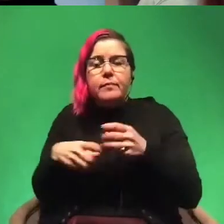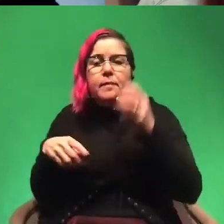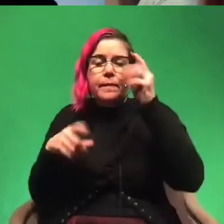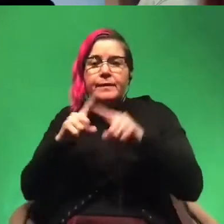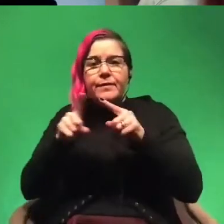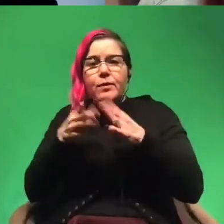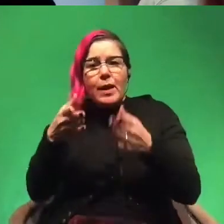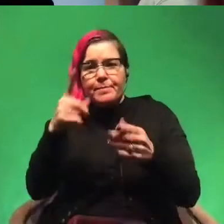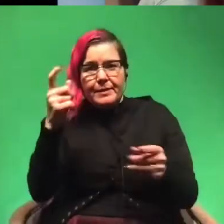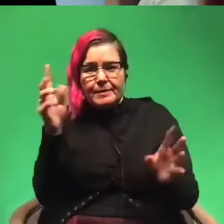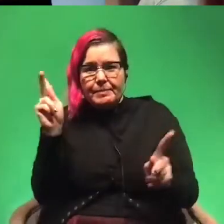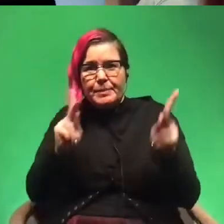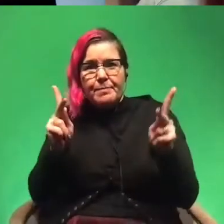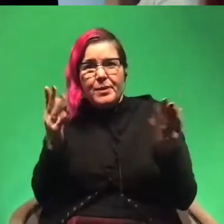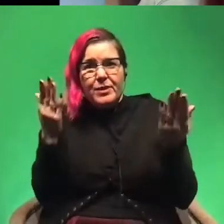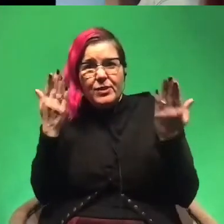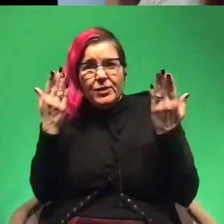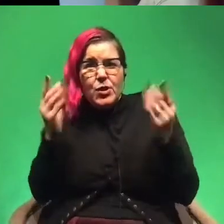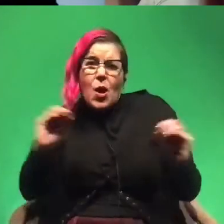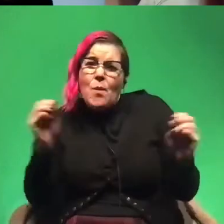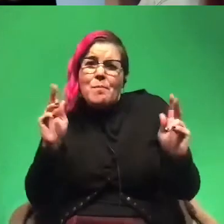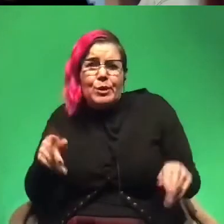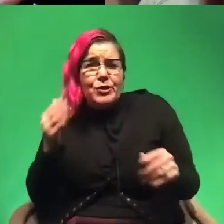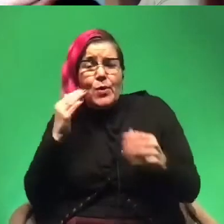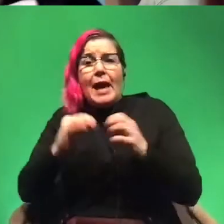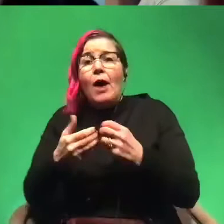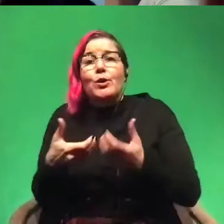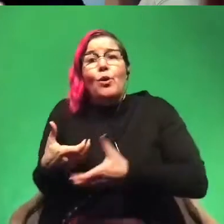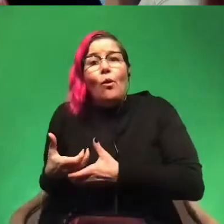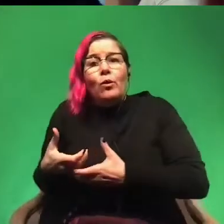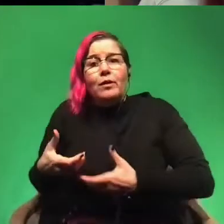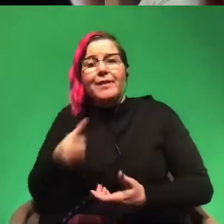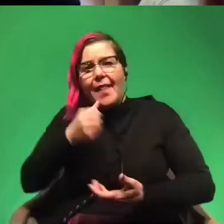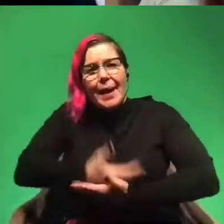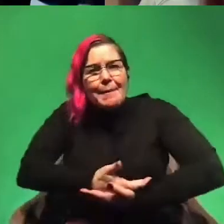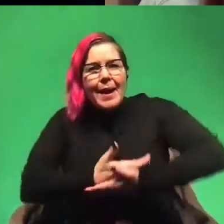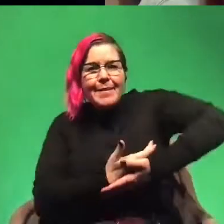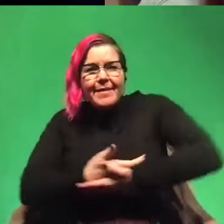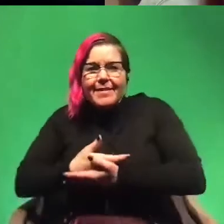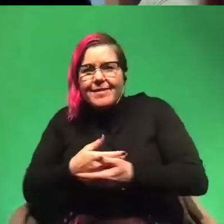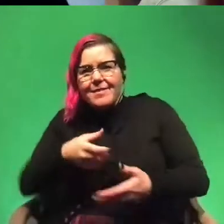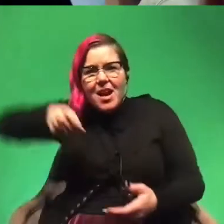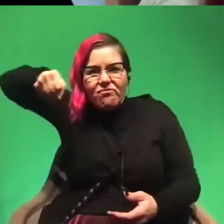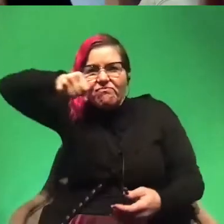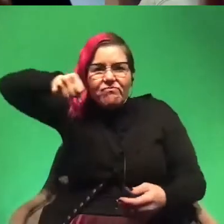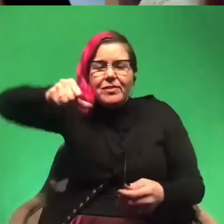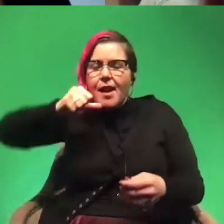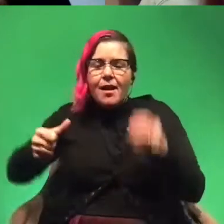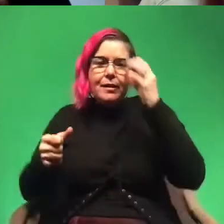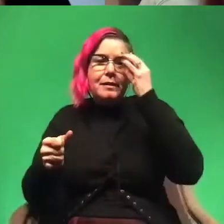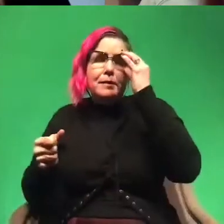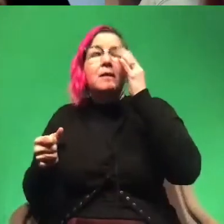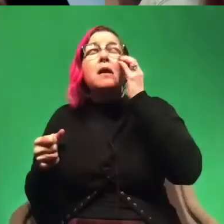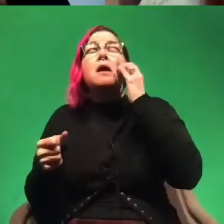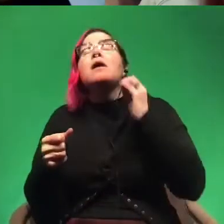people don't, no person really knows how to, you know, hold a cub. You don't hold it like a baby. You don't scruff it and hold it around. And realistically,